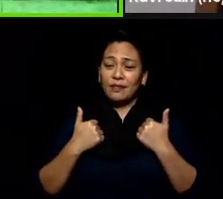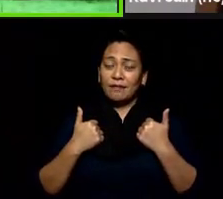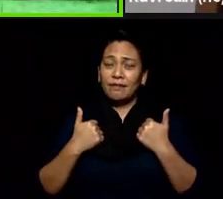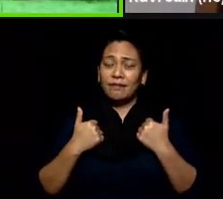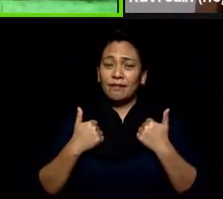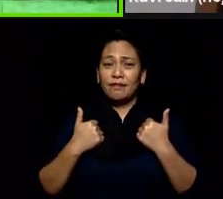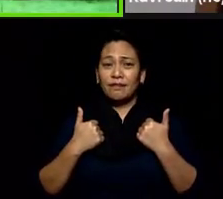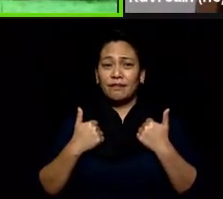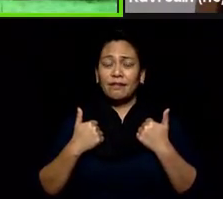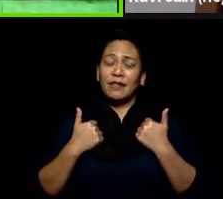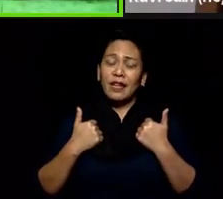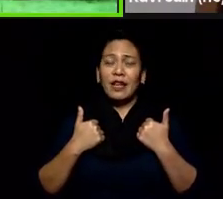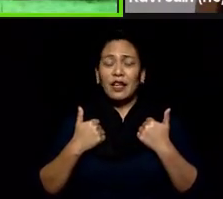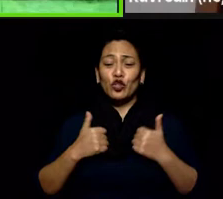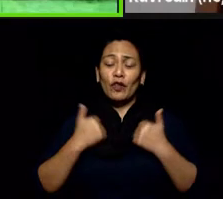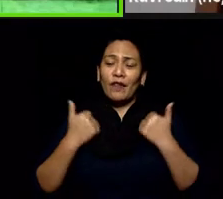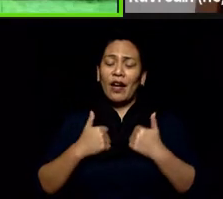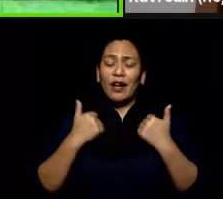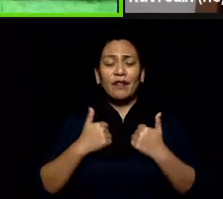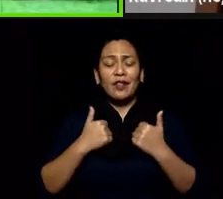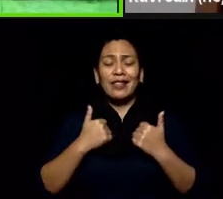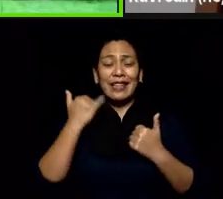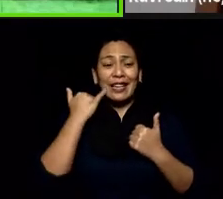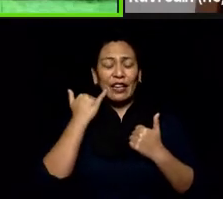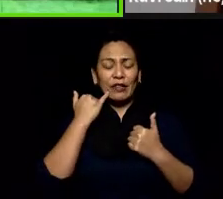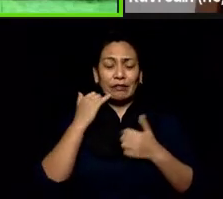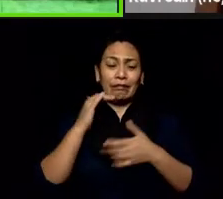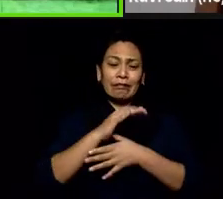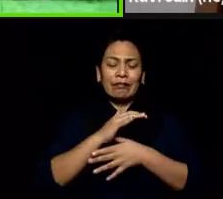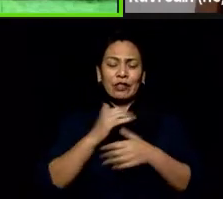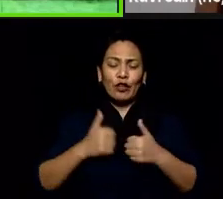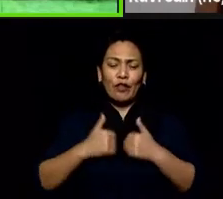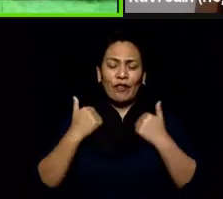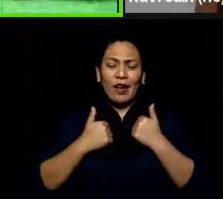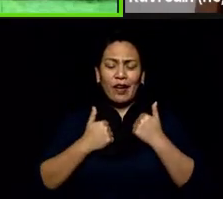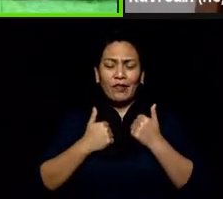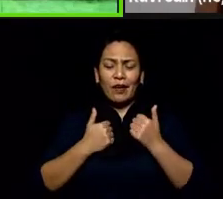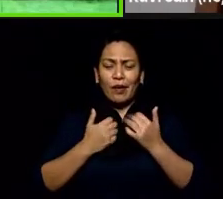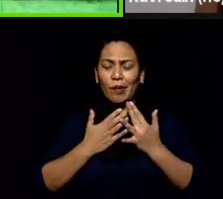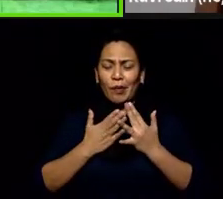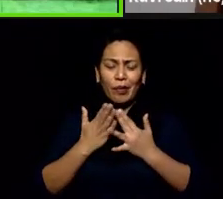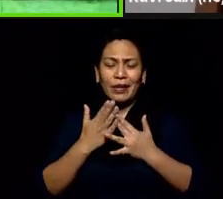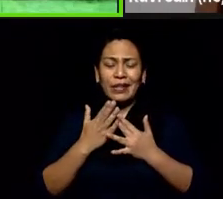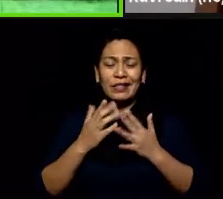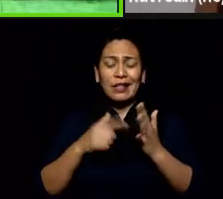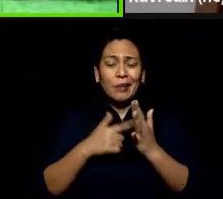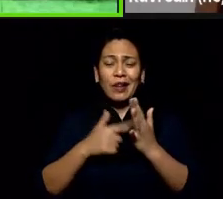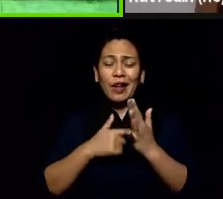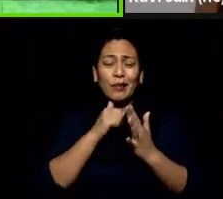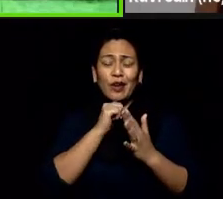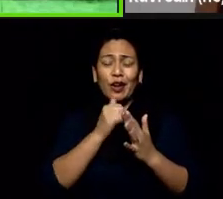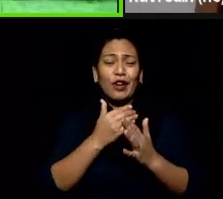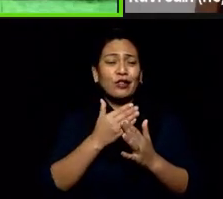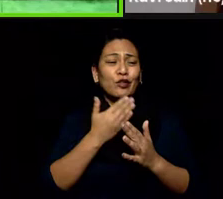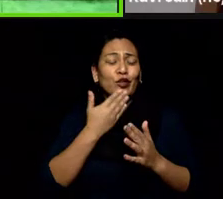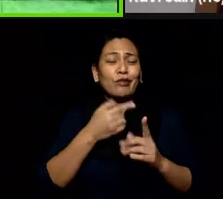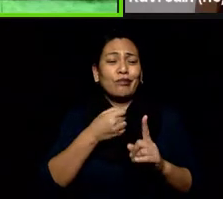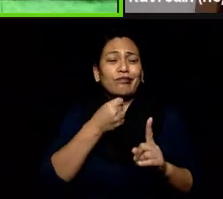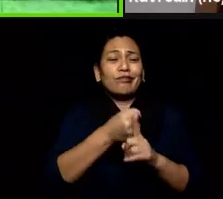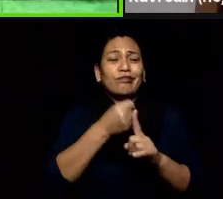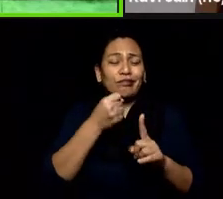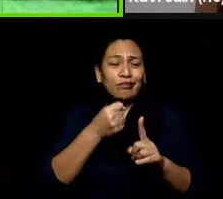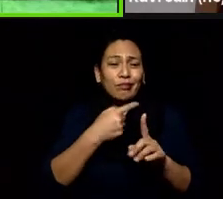not necessarily positive things when it comes to real conversation. In other